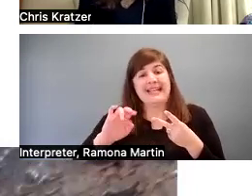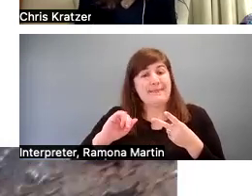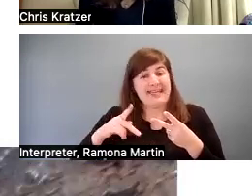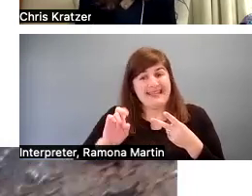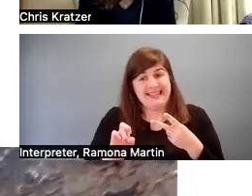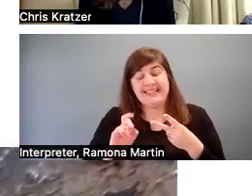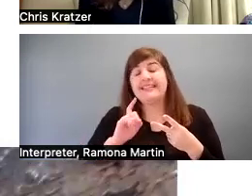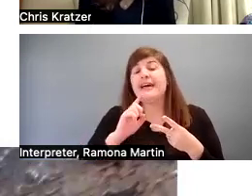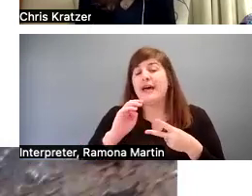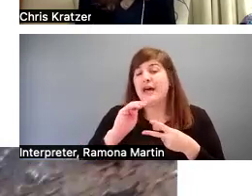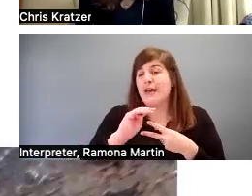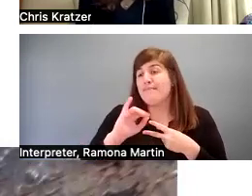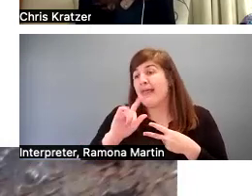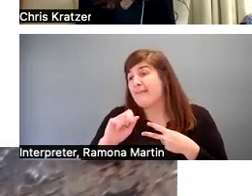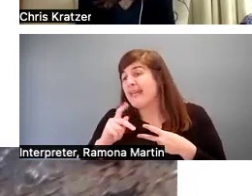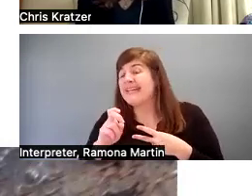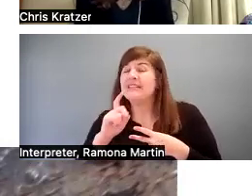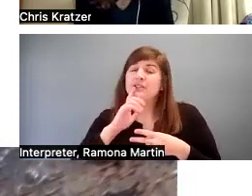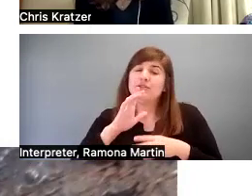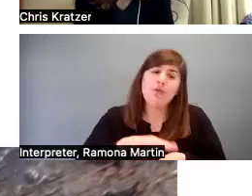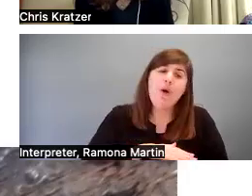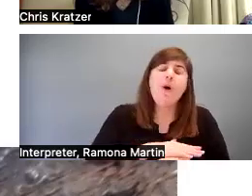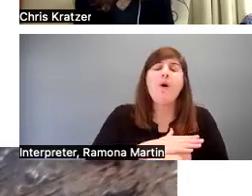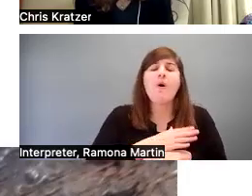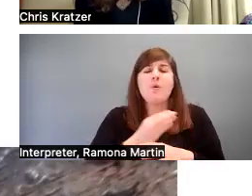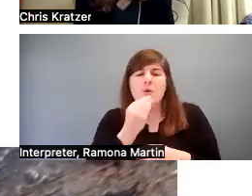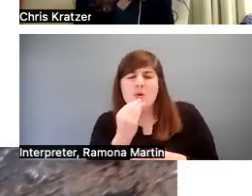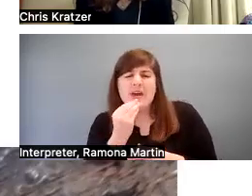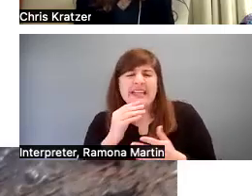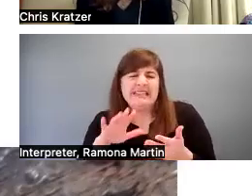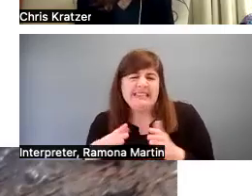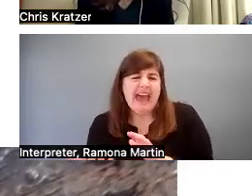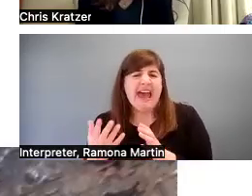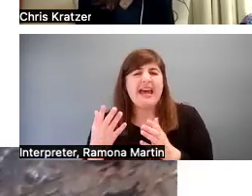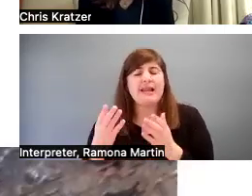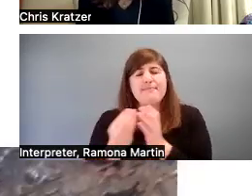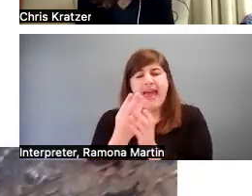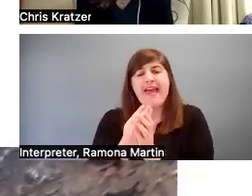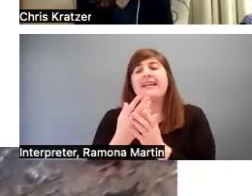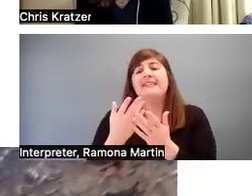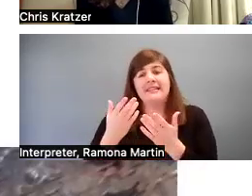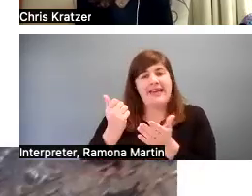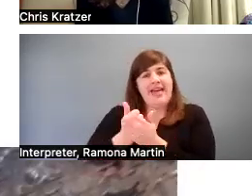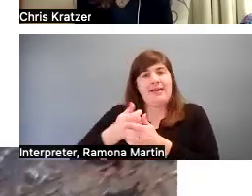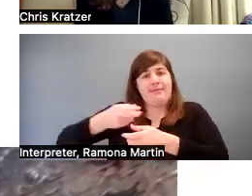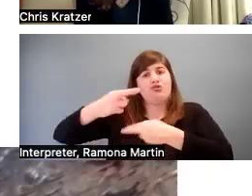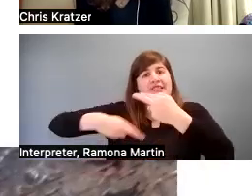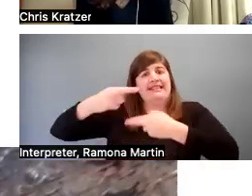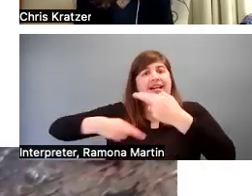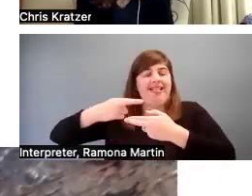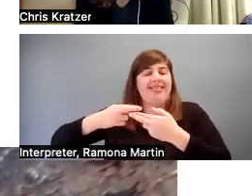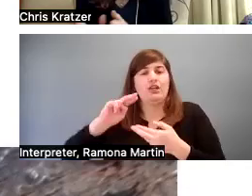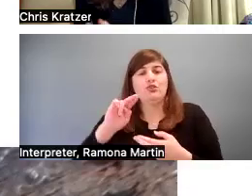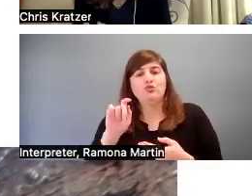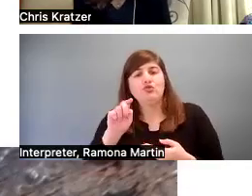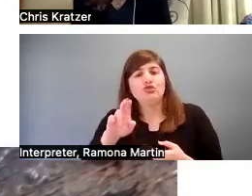Millipedes are slow and docile and feed on dead plant material. They help recycle nutrients in the ecosystem.